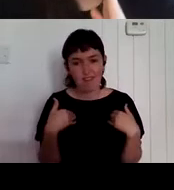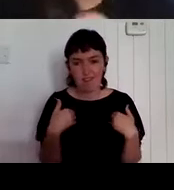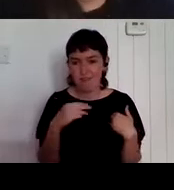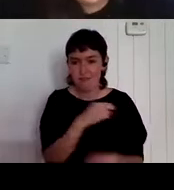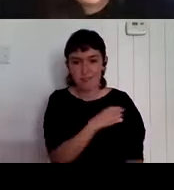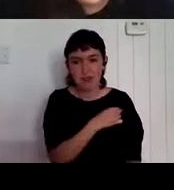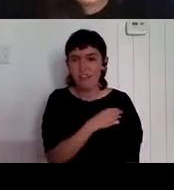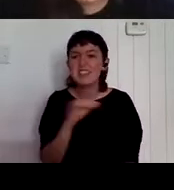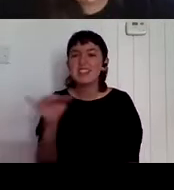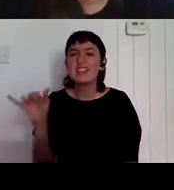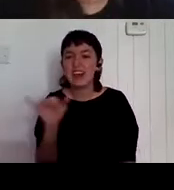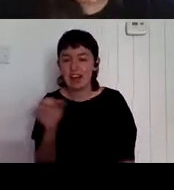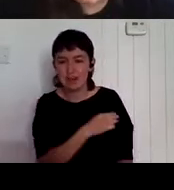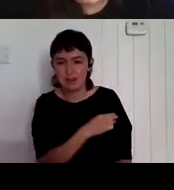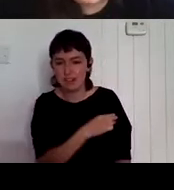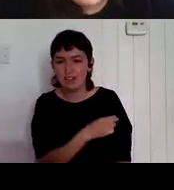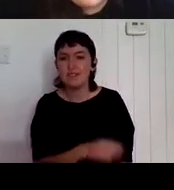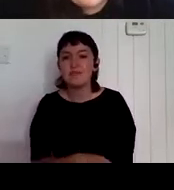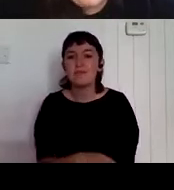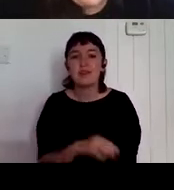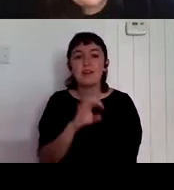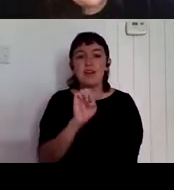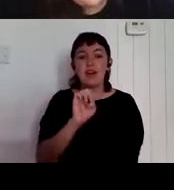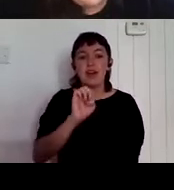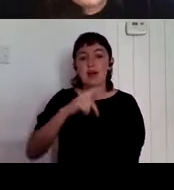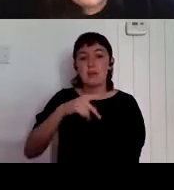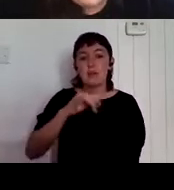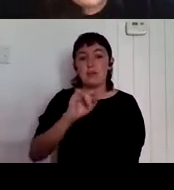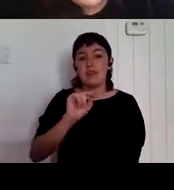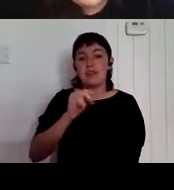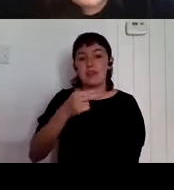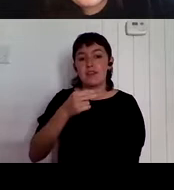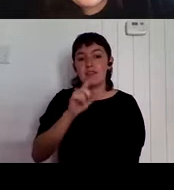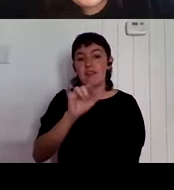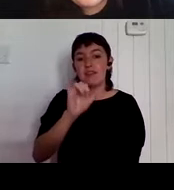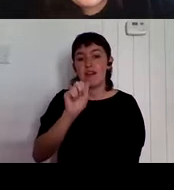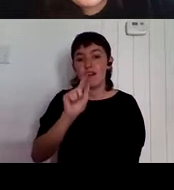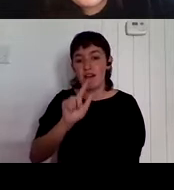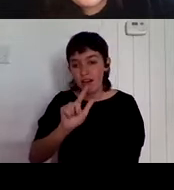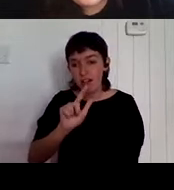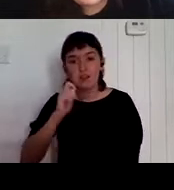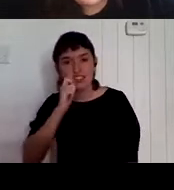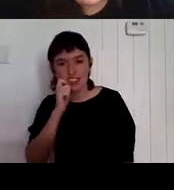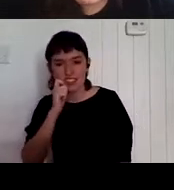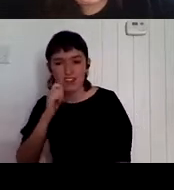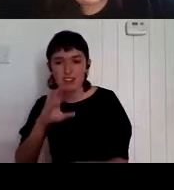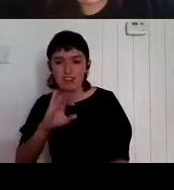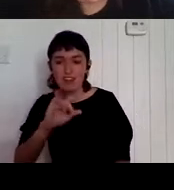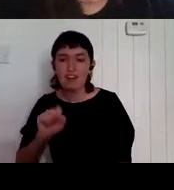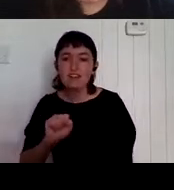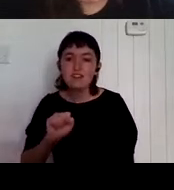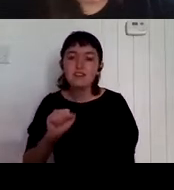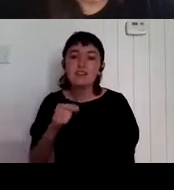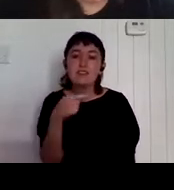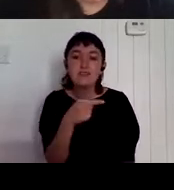happening is that epithelial cells or these skin cells of our jellyfish are specializing in something because